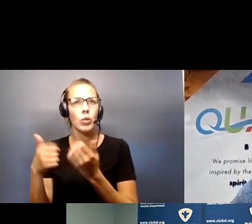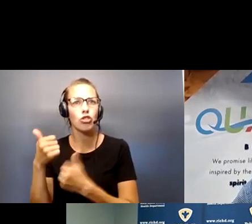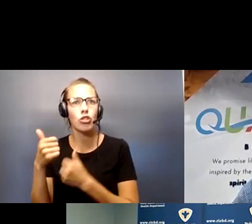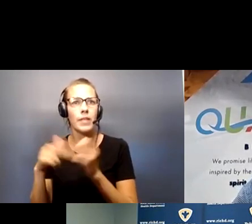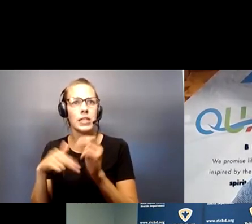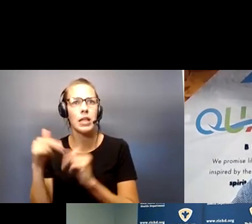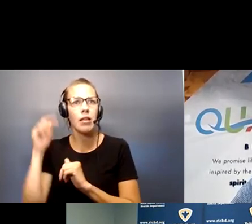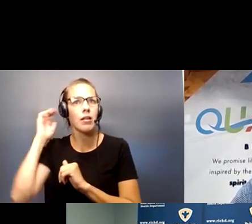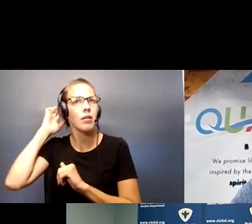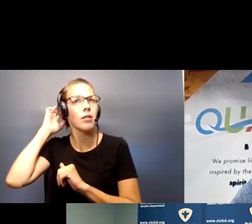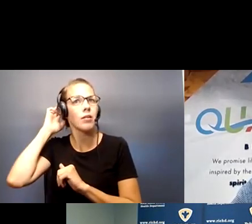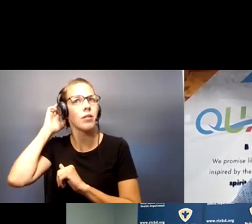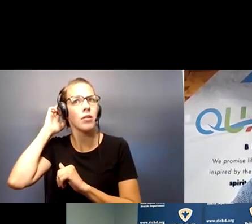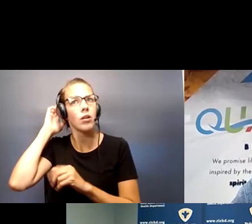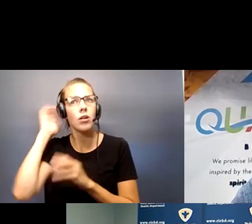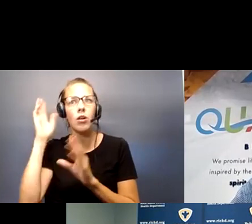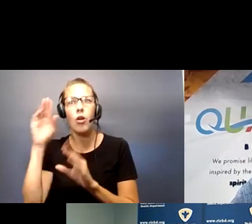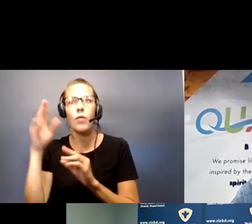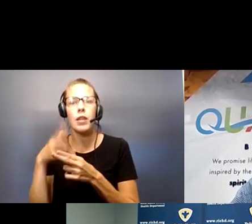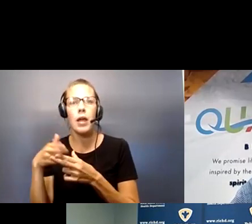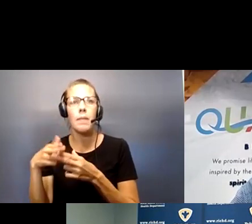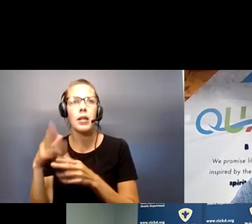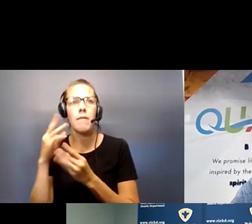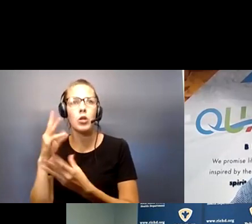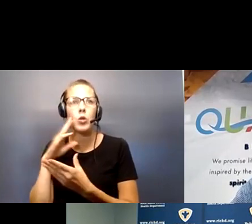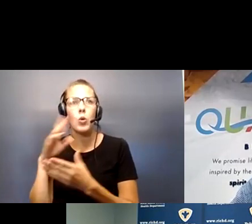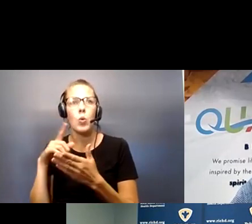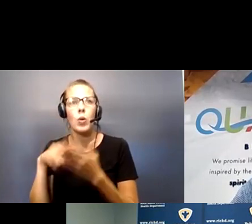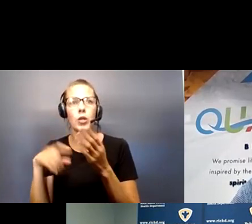think they're hoping for a name, but you could give us information on what you're able to